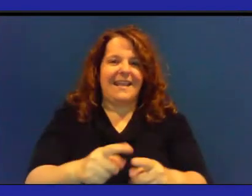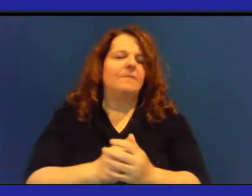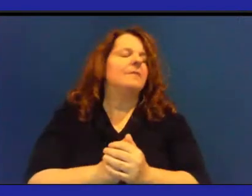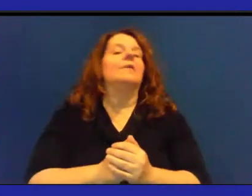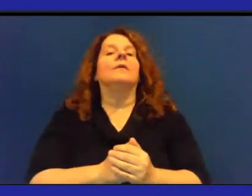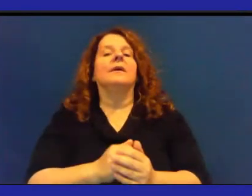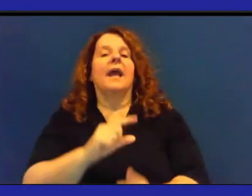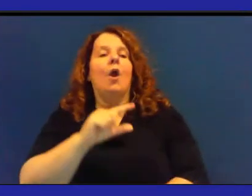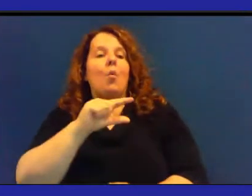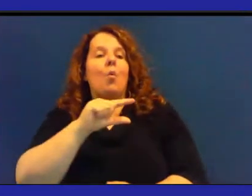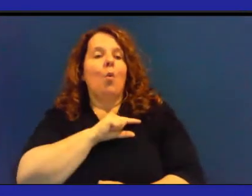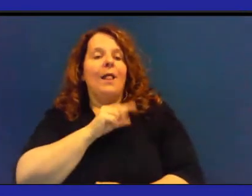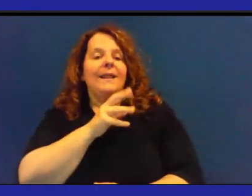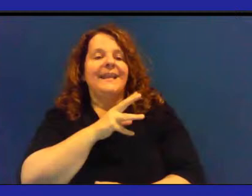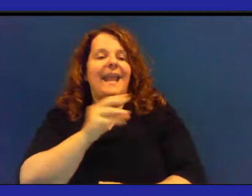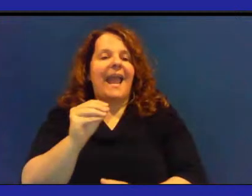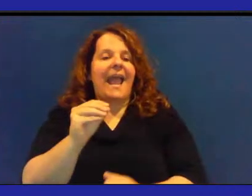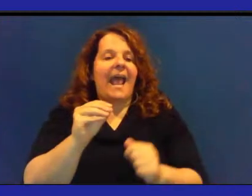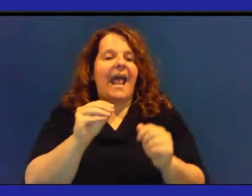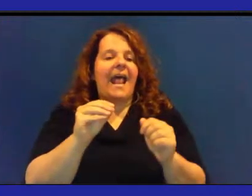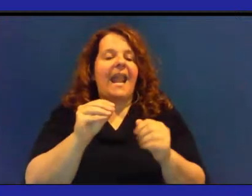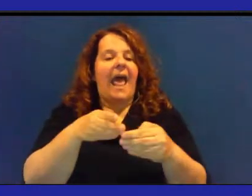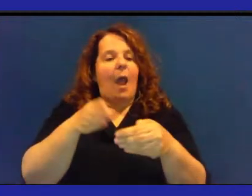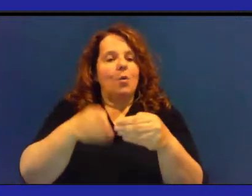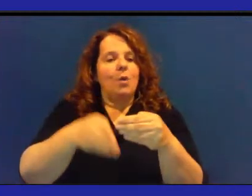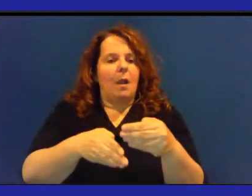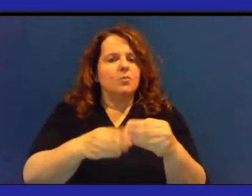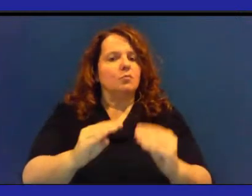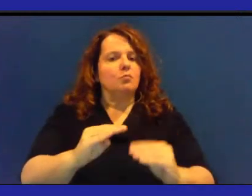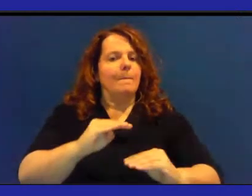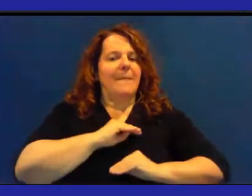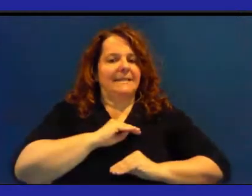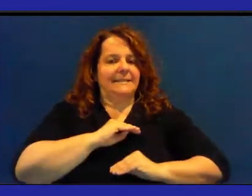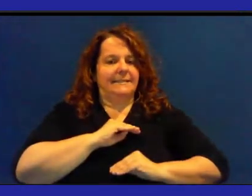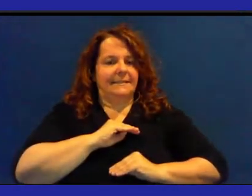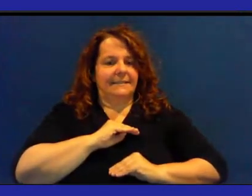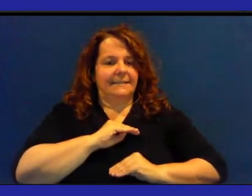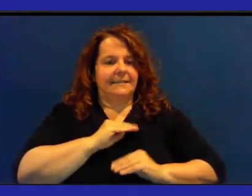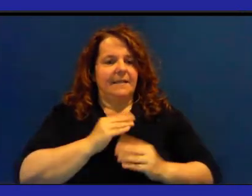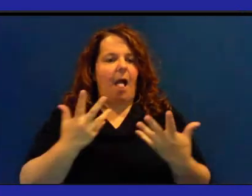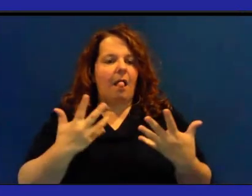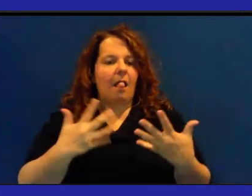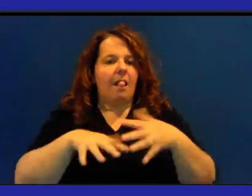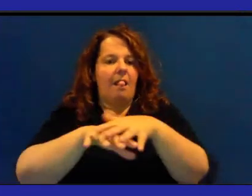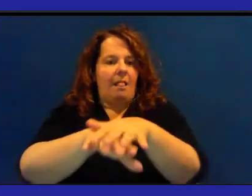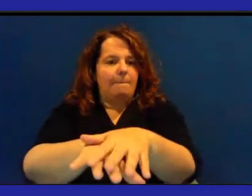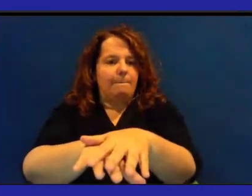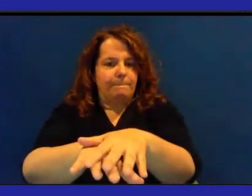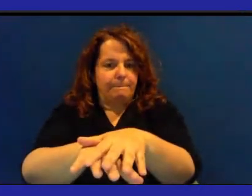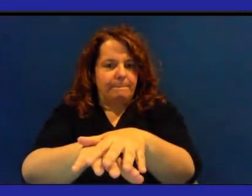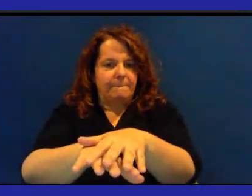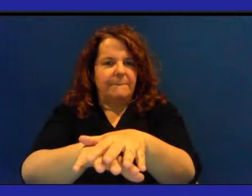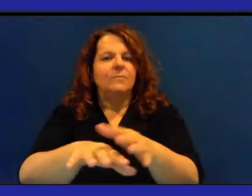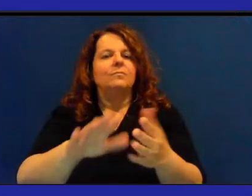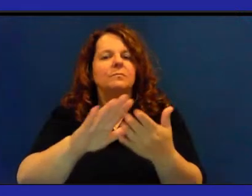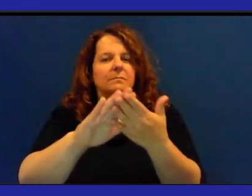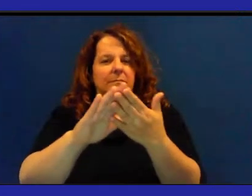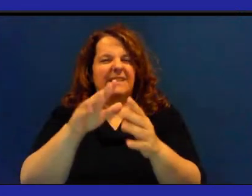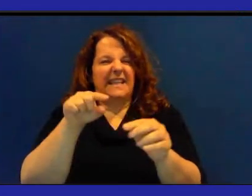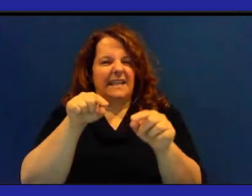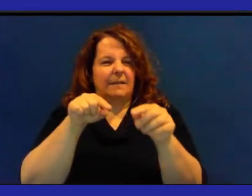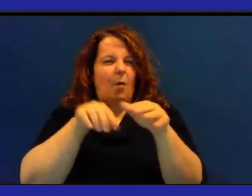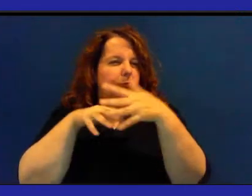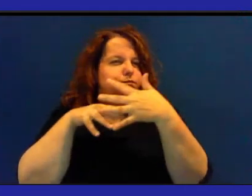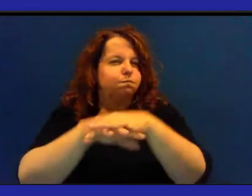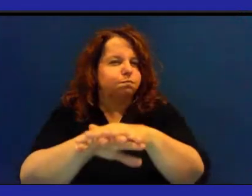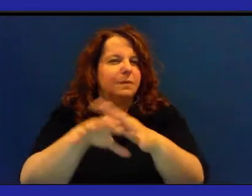outcomes measures, we have met the goal of integrating our biomedical devices into Epic, so that we would